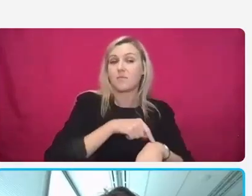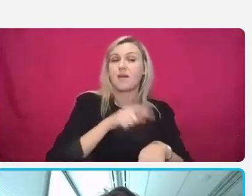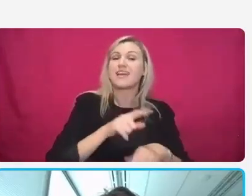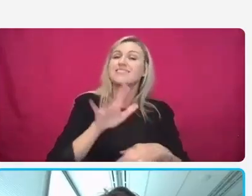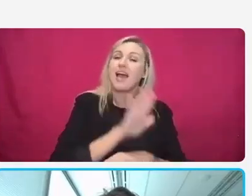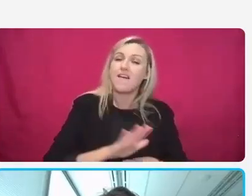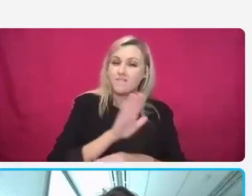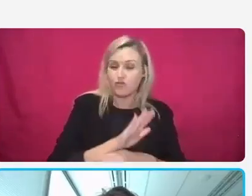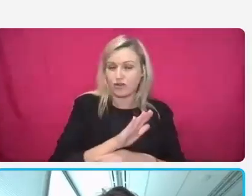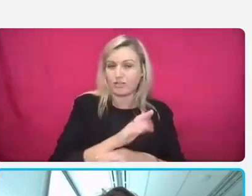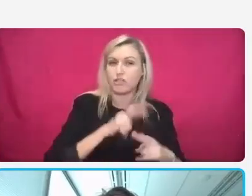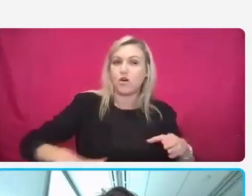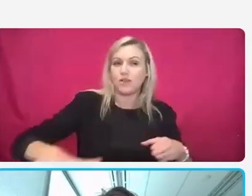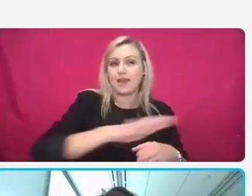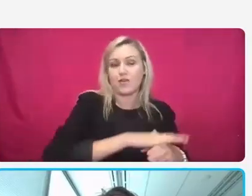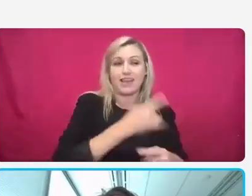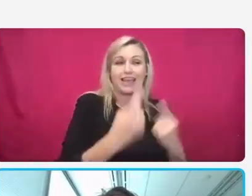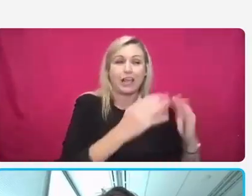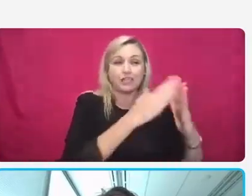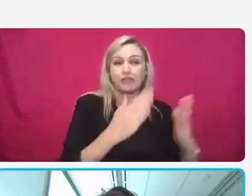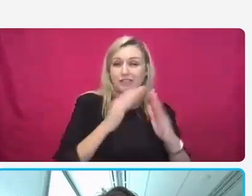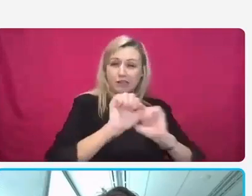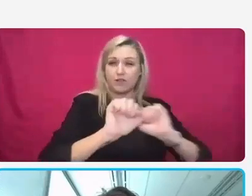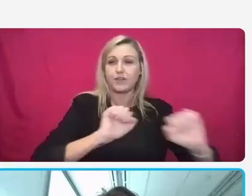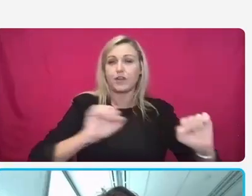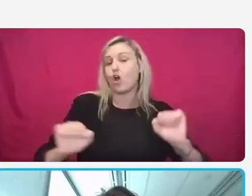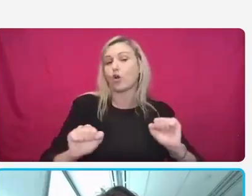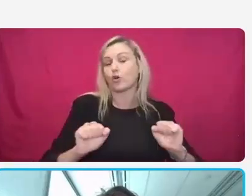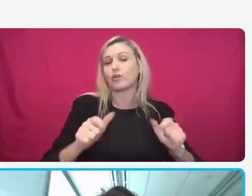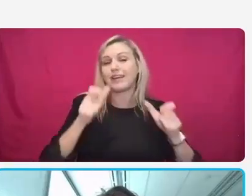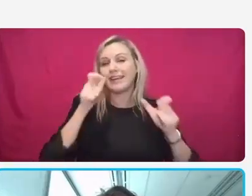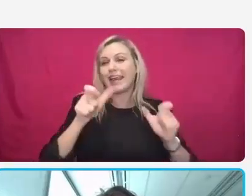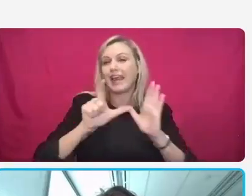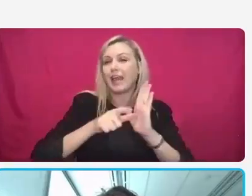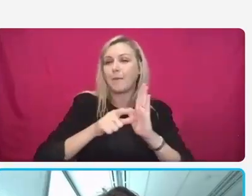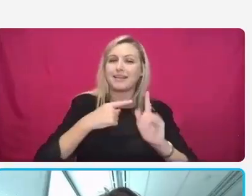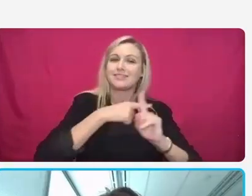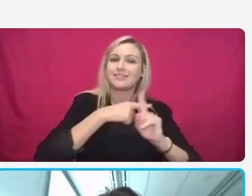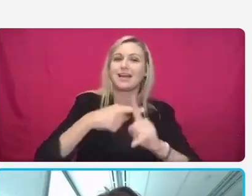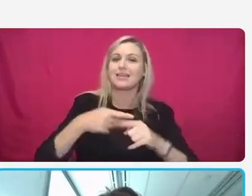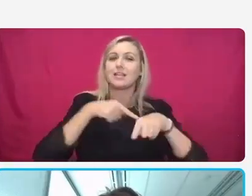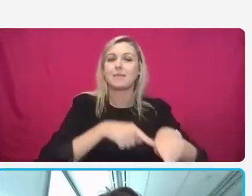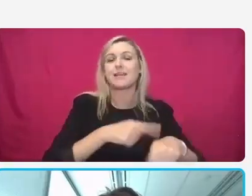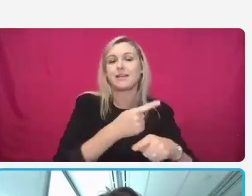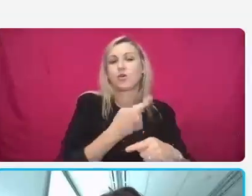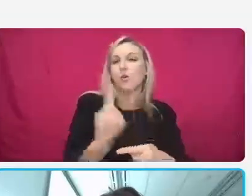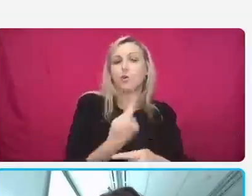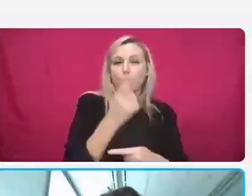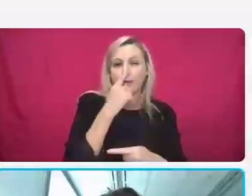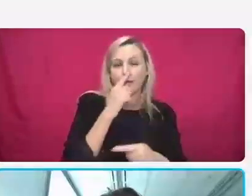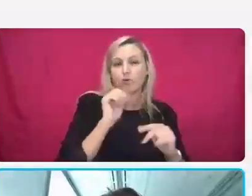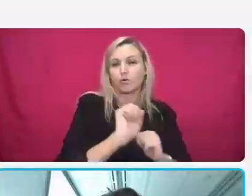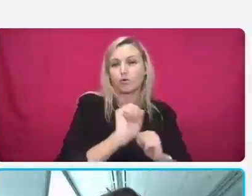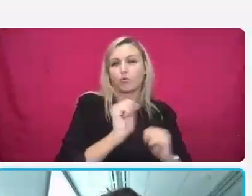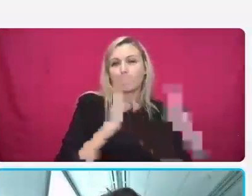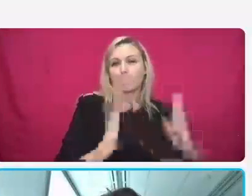across the sector, that each facility will have their own care minute target based on their resident case mix.